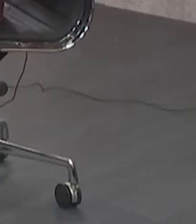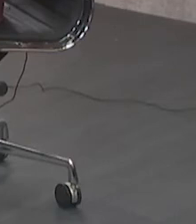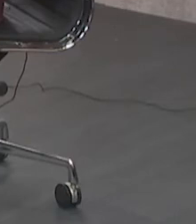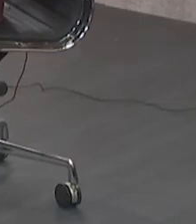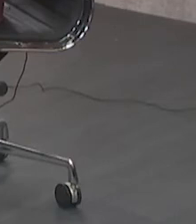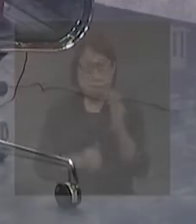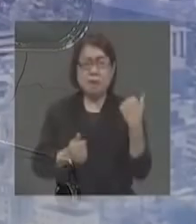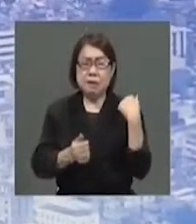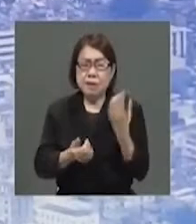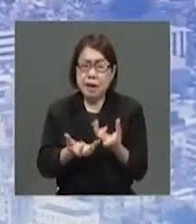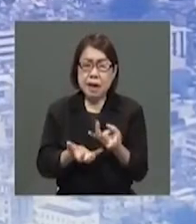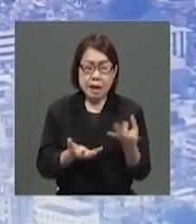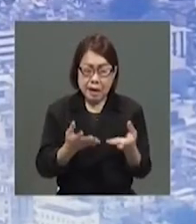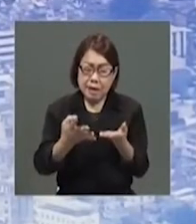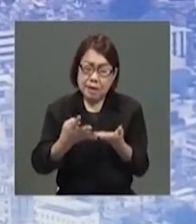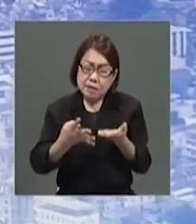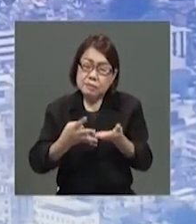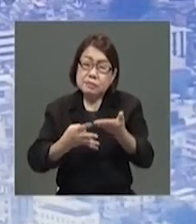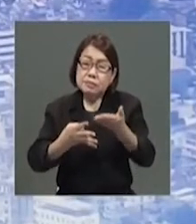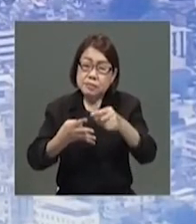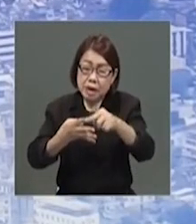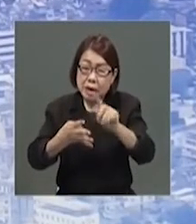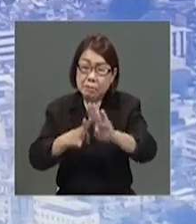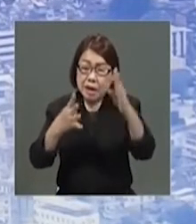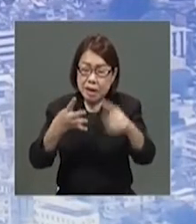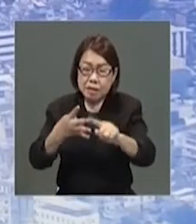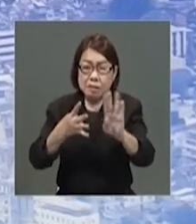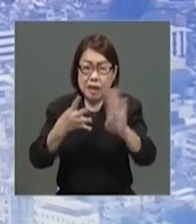looking forward to the days he would go back to his old job at the public health ministry. Yeah.